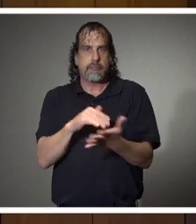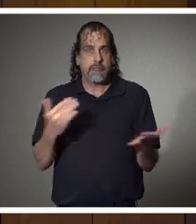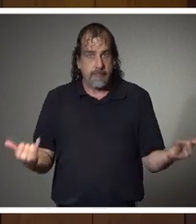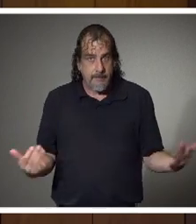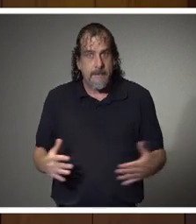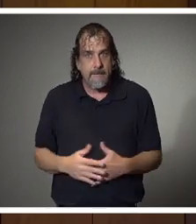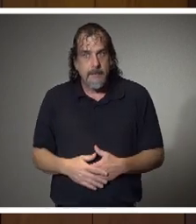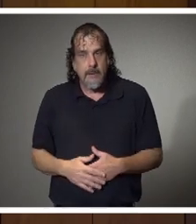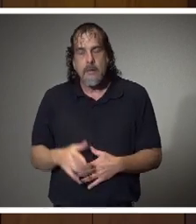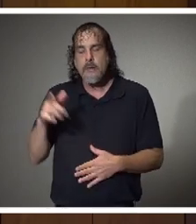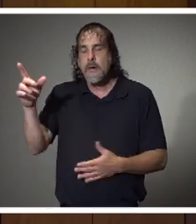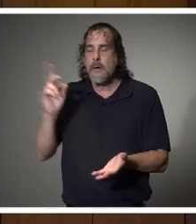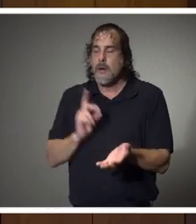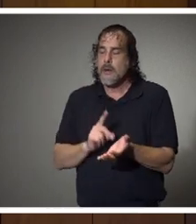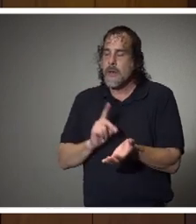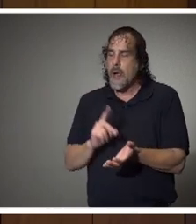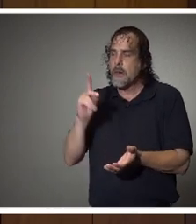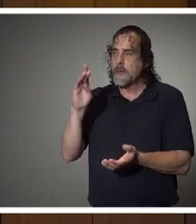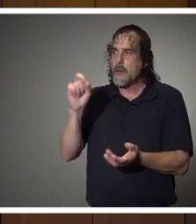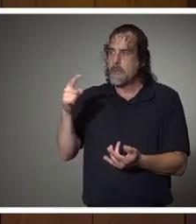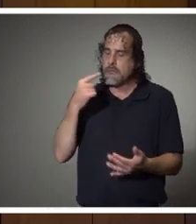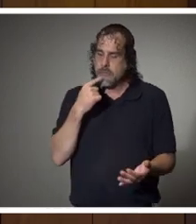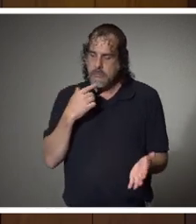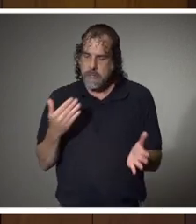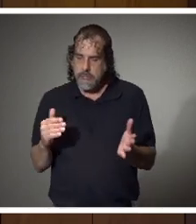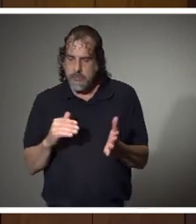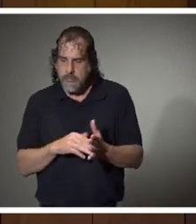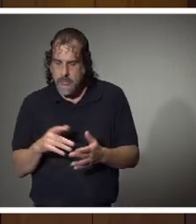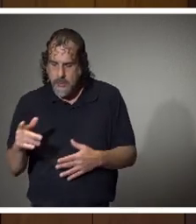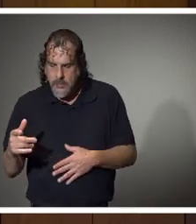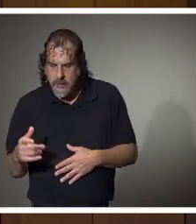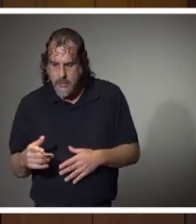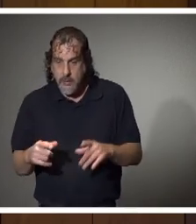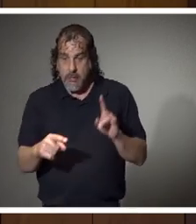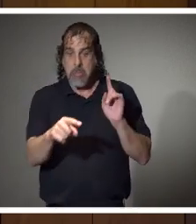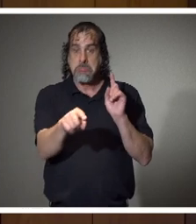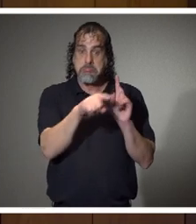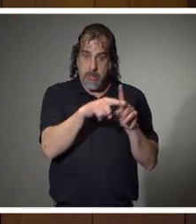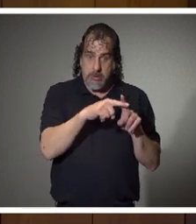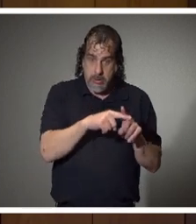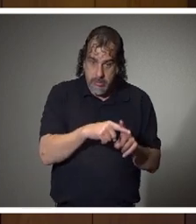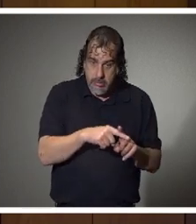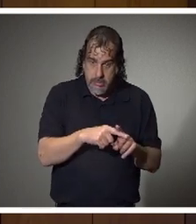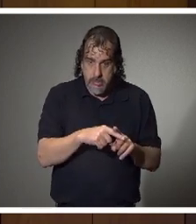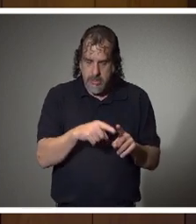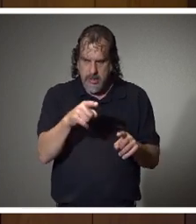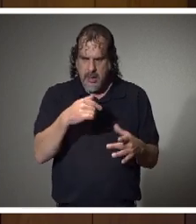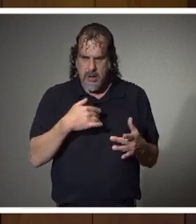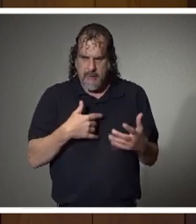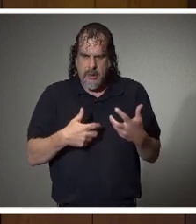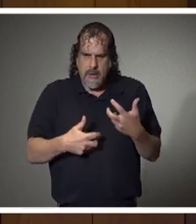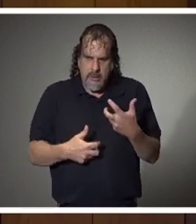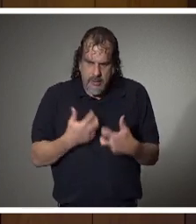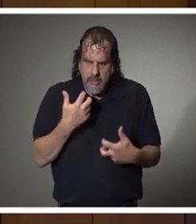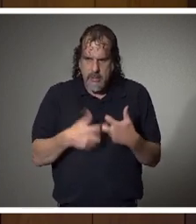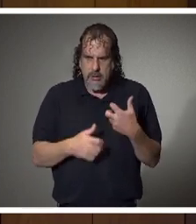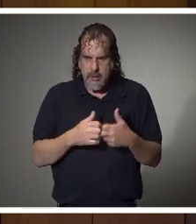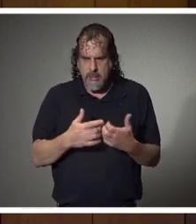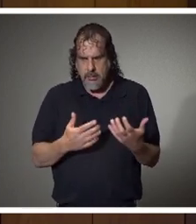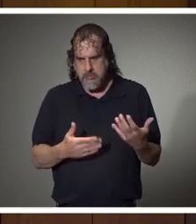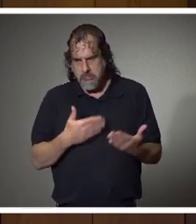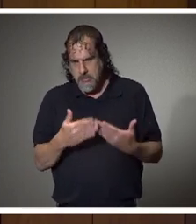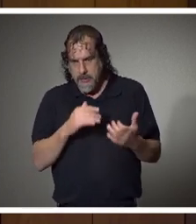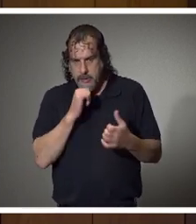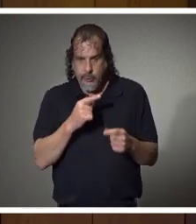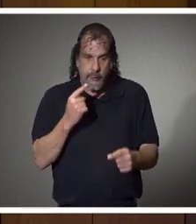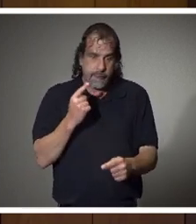Dobbs, hearing from some folks who have tested positive and are saying that they're having a difficulty and maybe they're not going through the